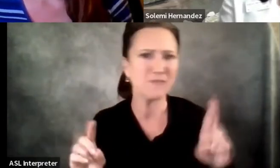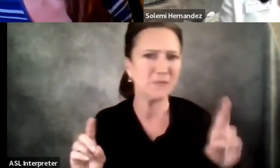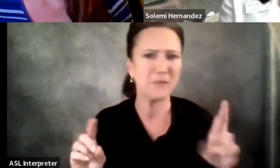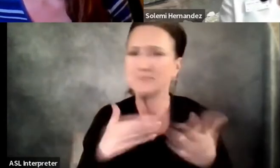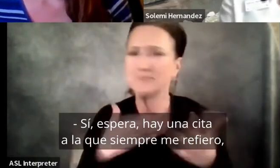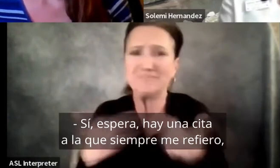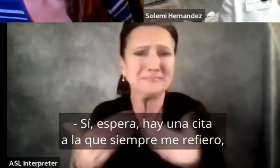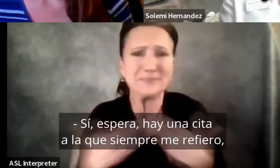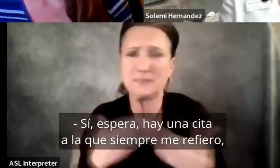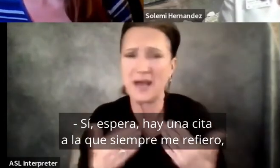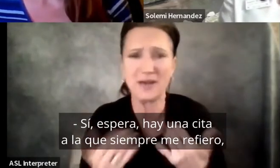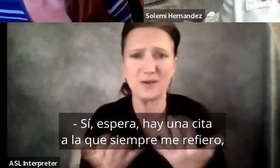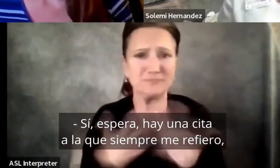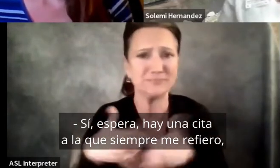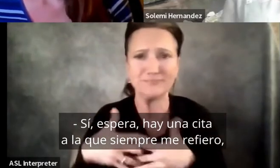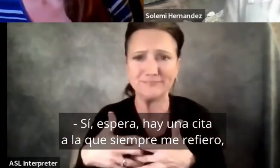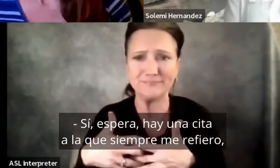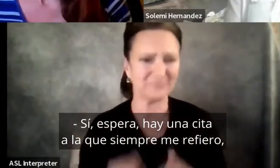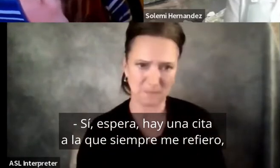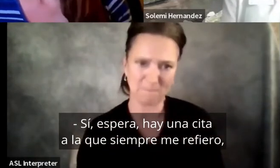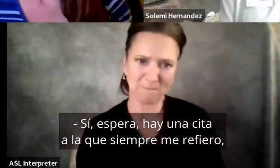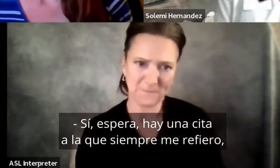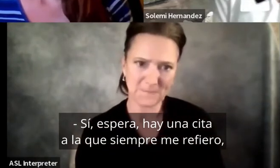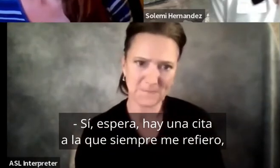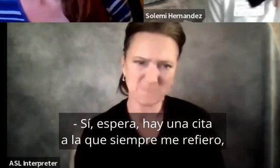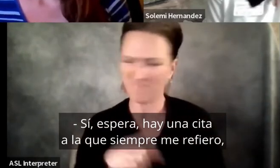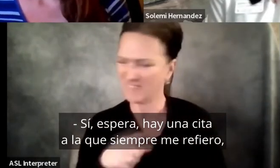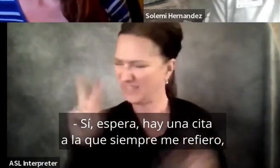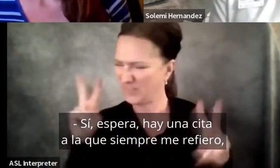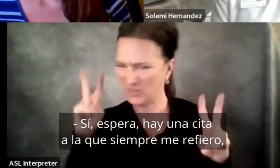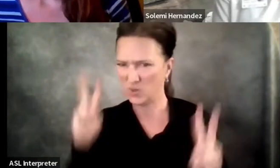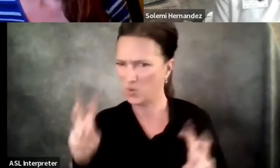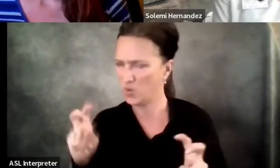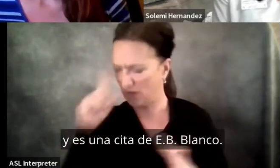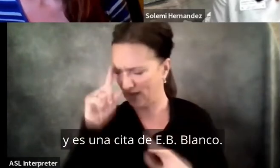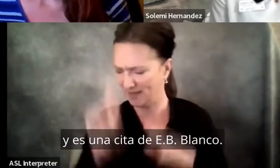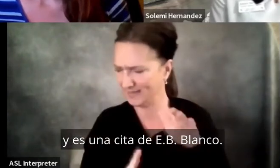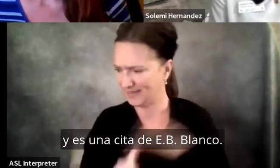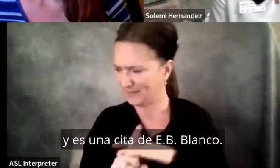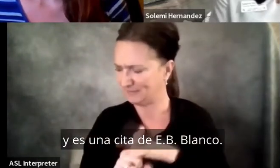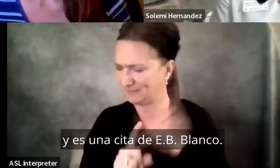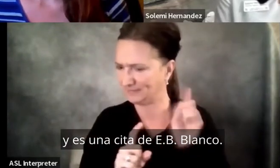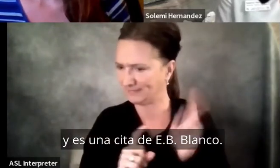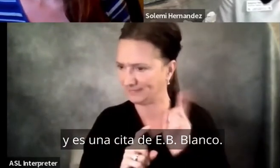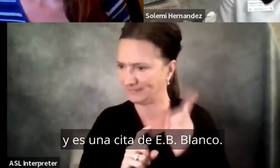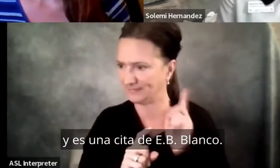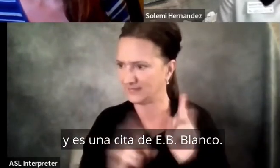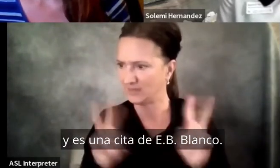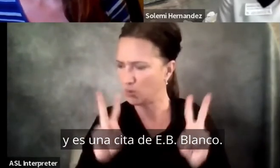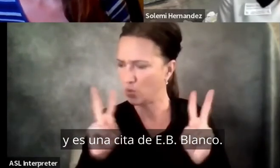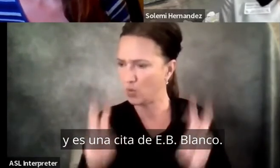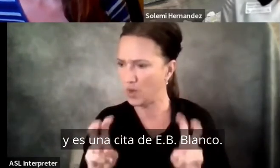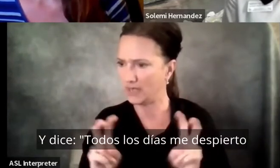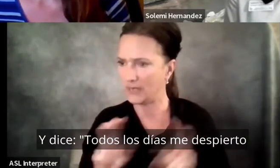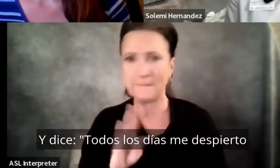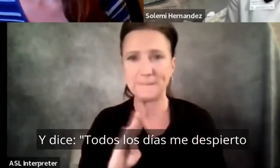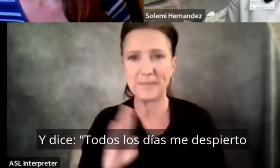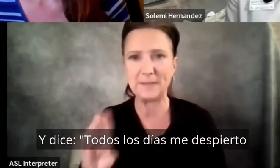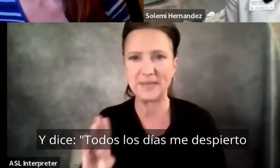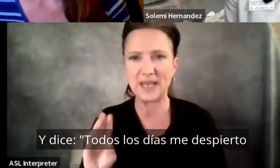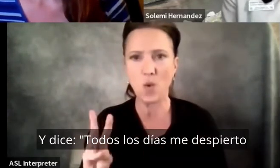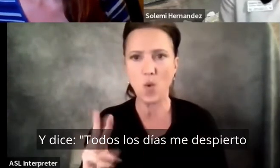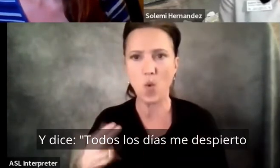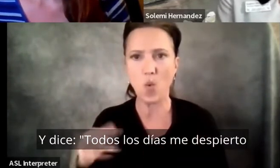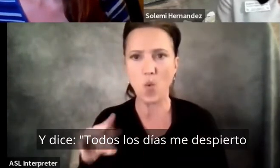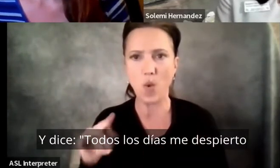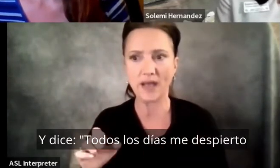Right? Yeah. Well, you know, there's a quote that I always refer to, you know, and it's a quote of E.B. White. And he